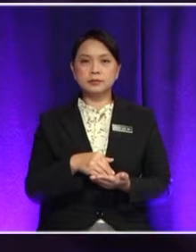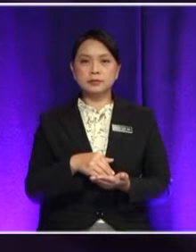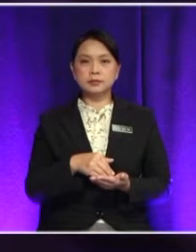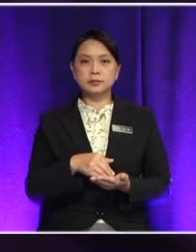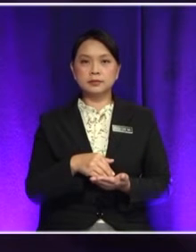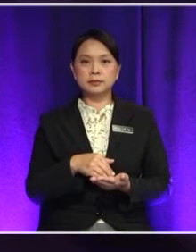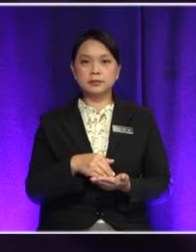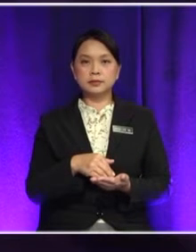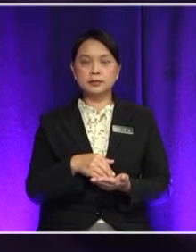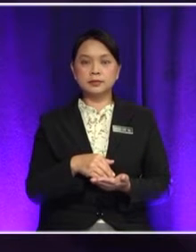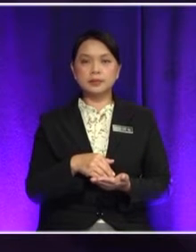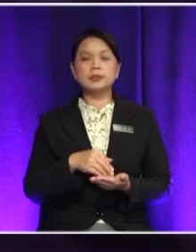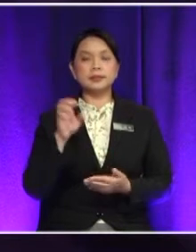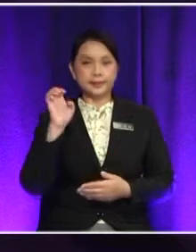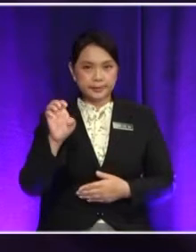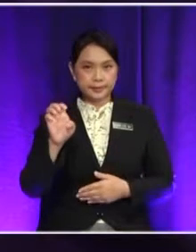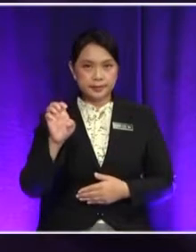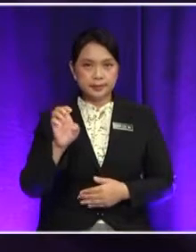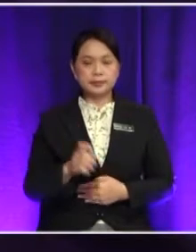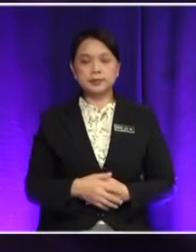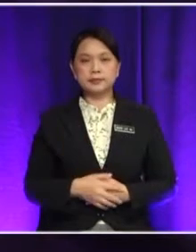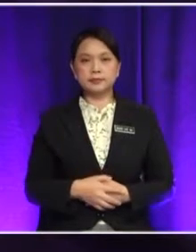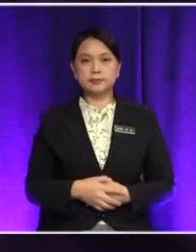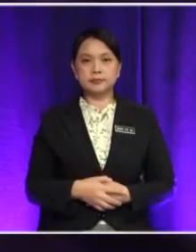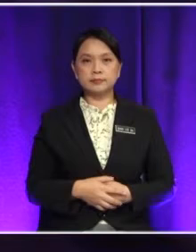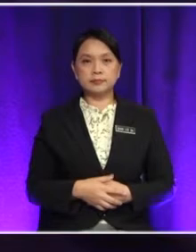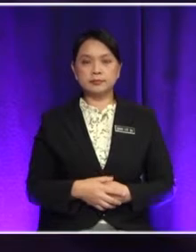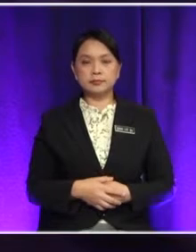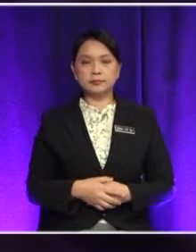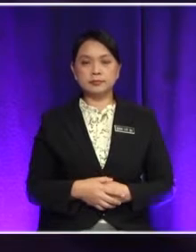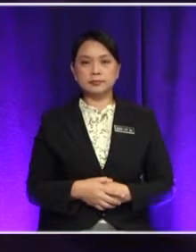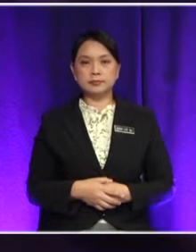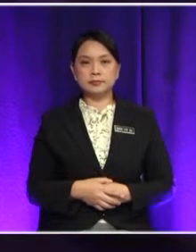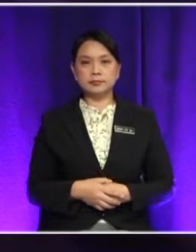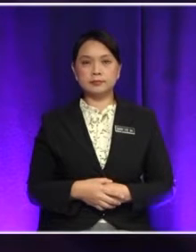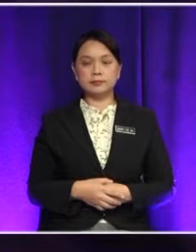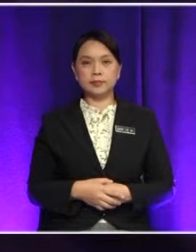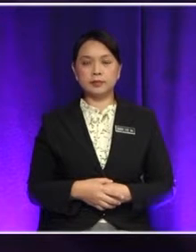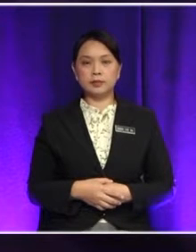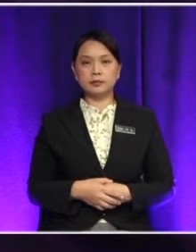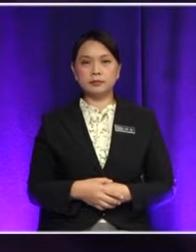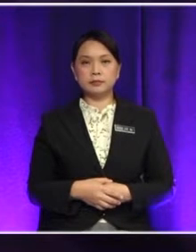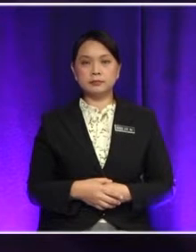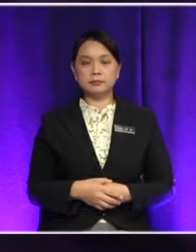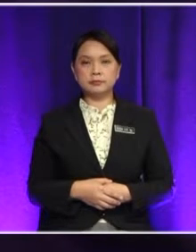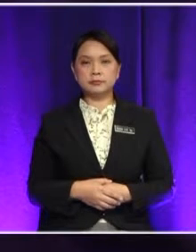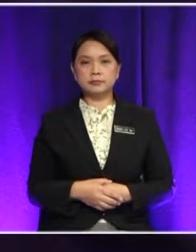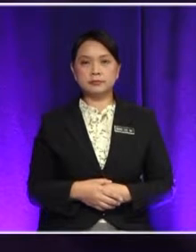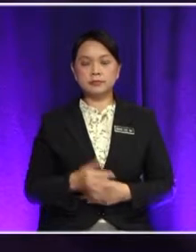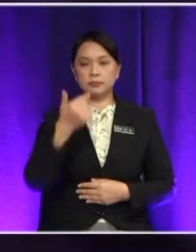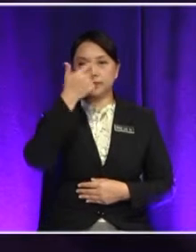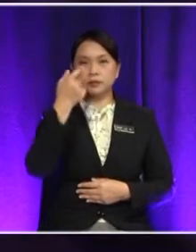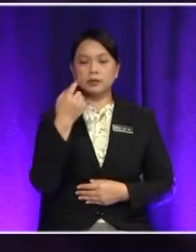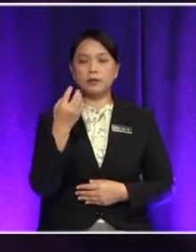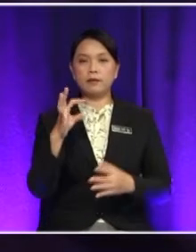Can you repeat? E. E for The best elephant. answer is E. Okay, why did you choose E, Lily? Why? Because of